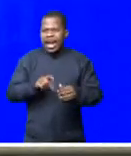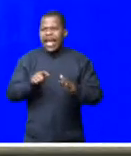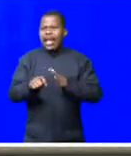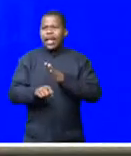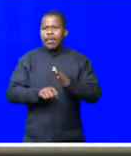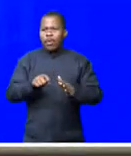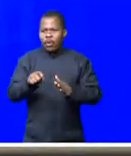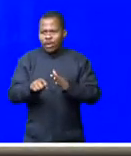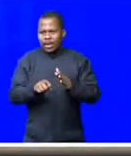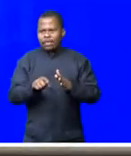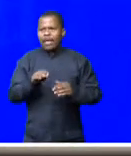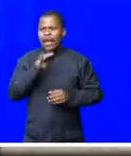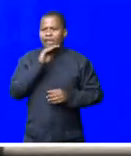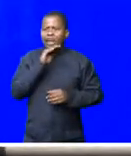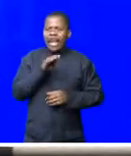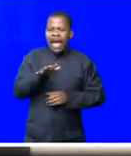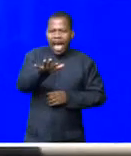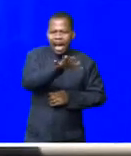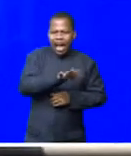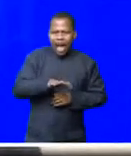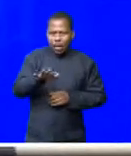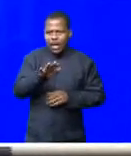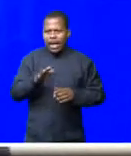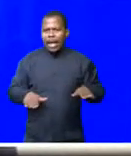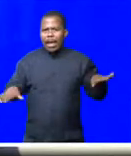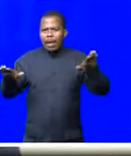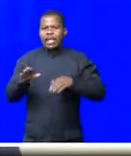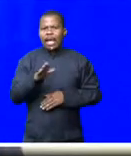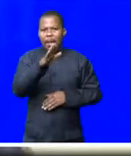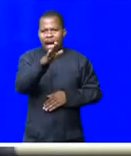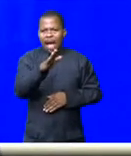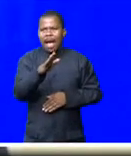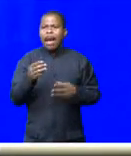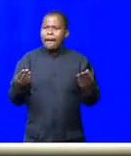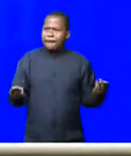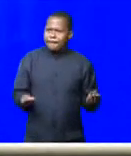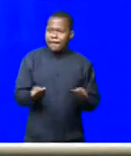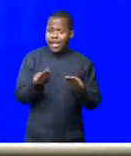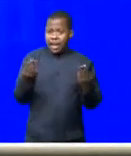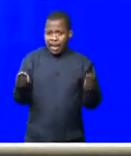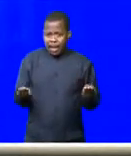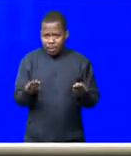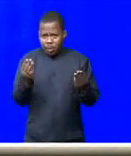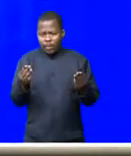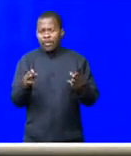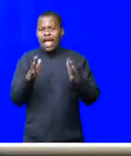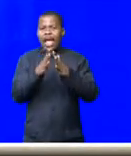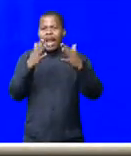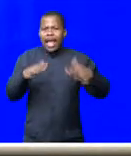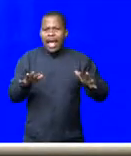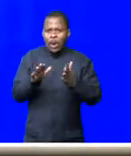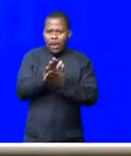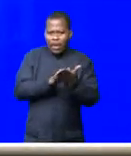ema reclaimers akumatsapa bese babita ngokuthi bakamdodi nyalo bakusasiba kamdodi sebantu laba